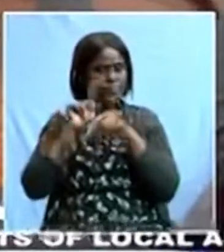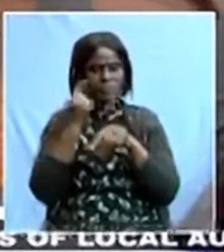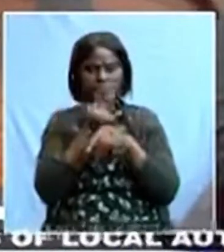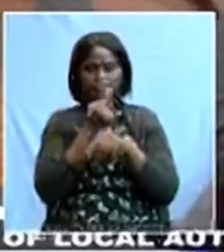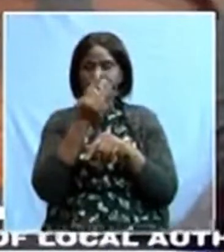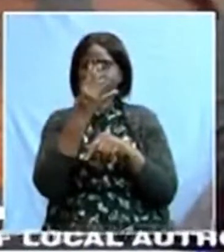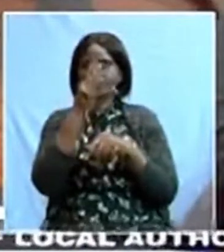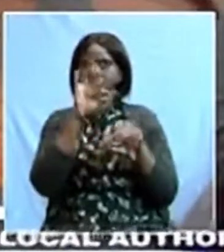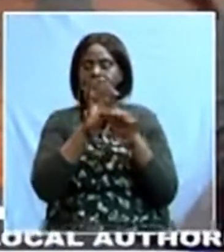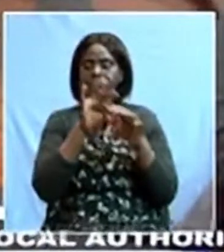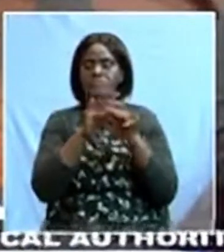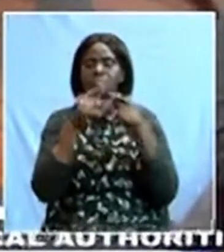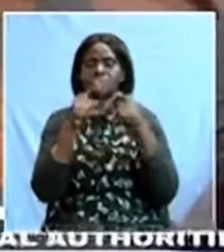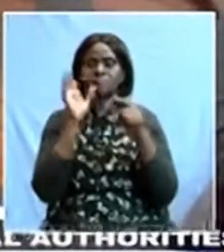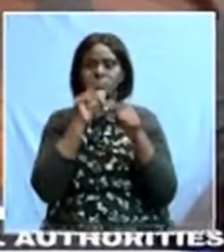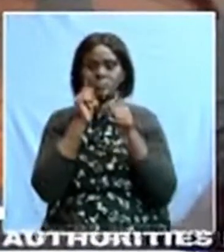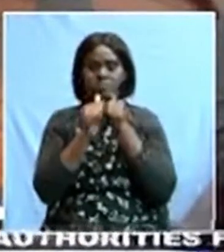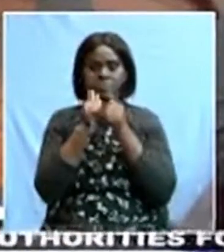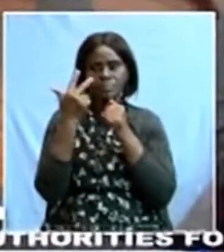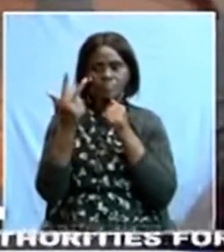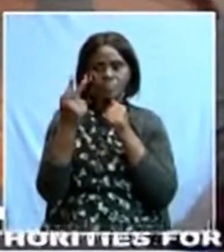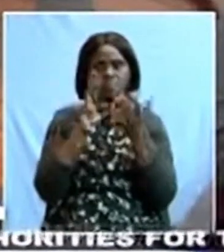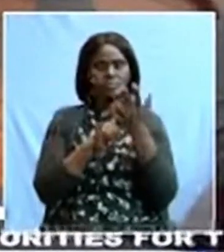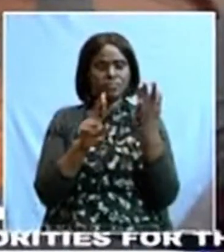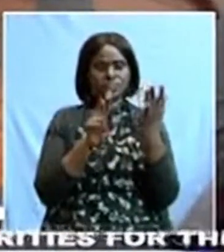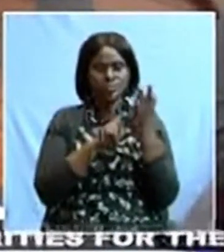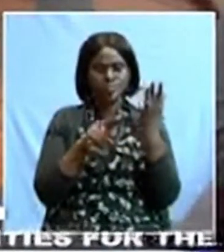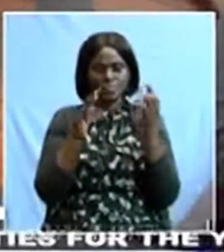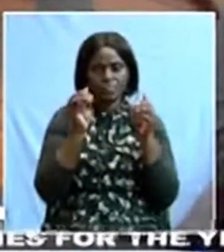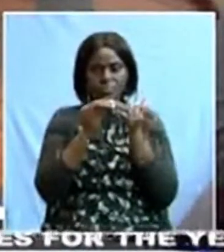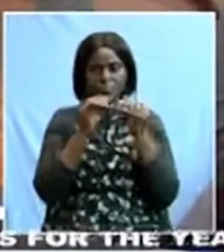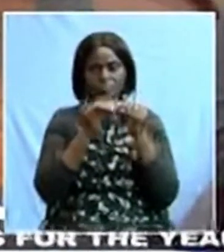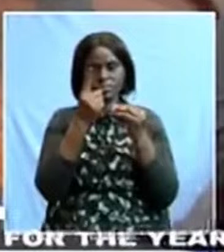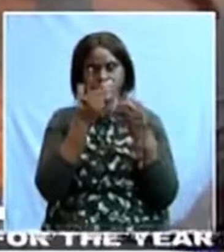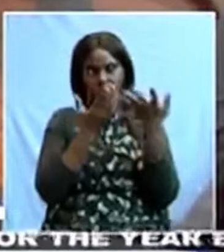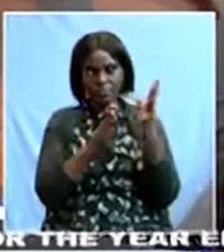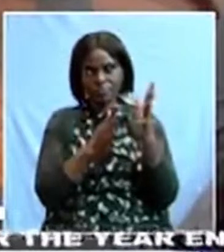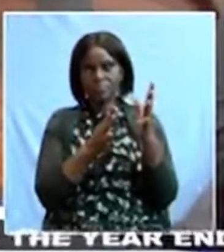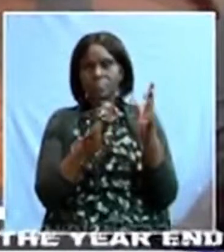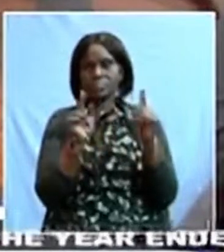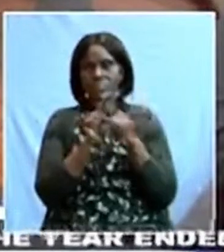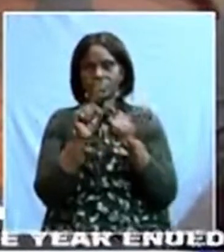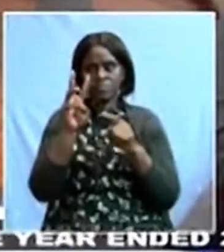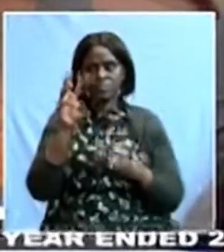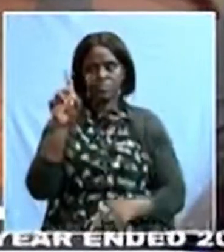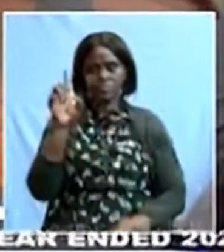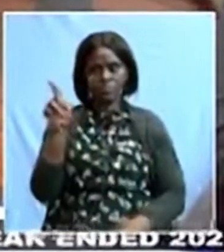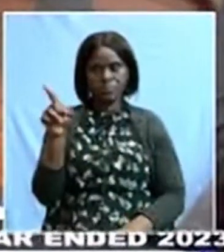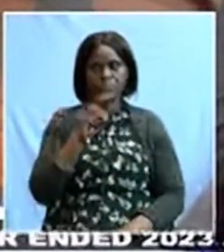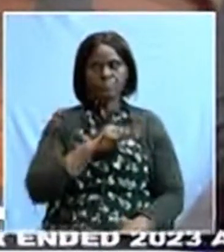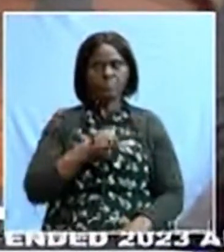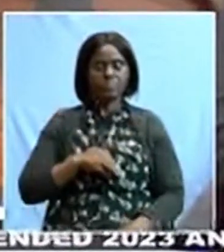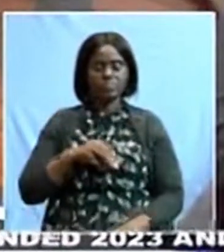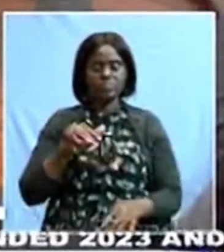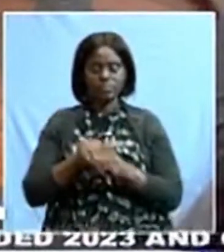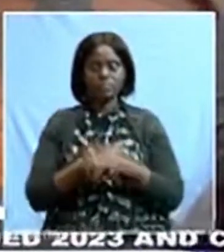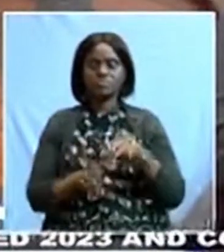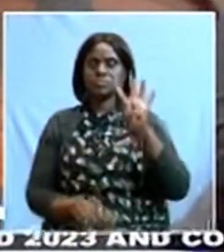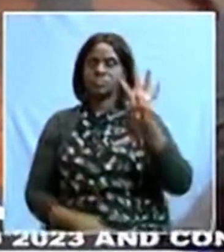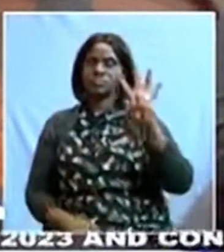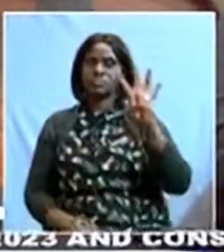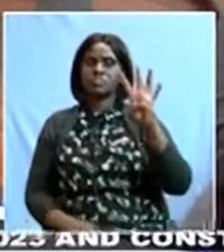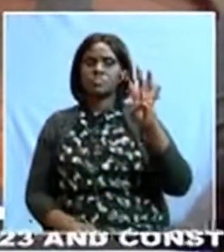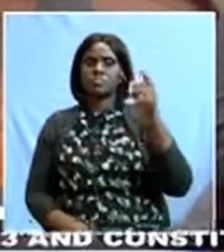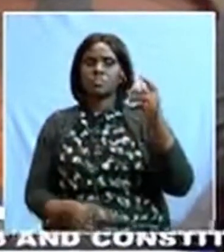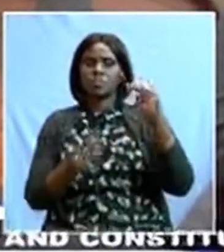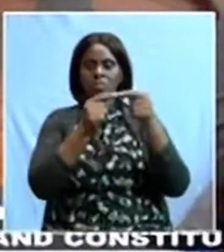4 elections were held due to the 3 resignations and 1 death by WDC members in a total of 4 zones.